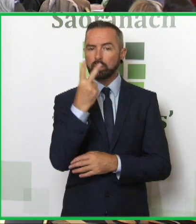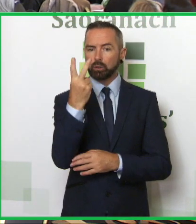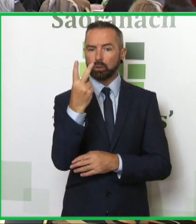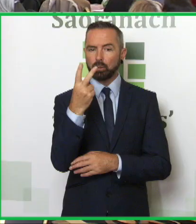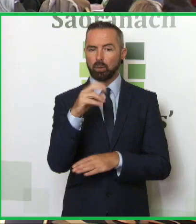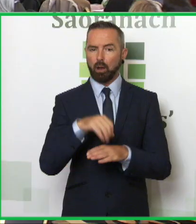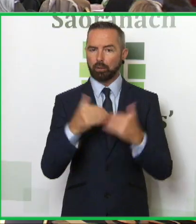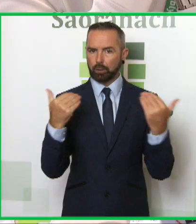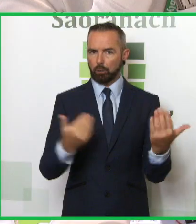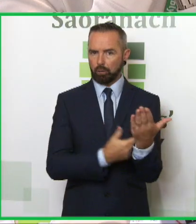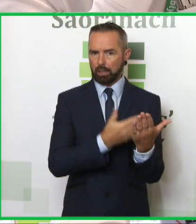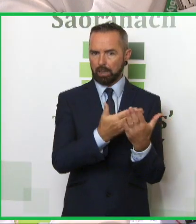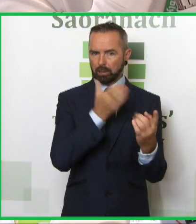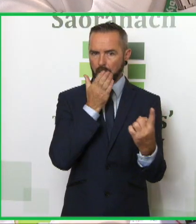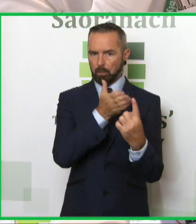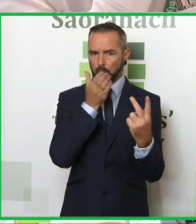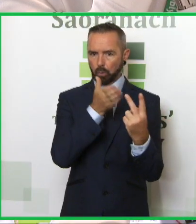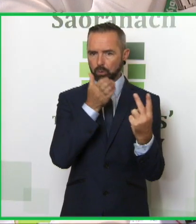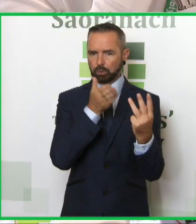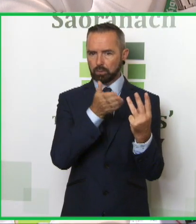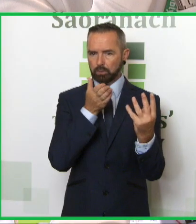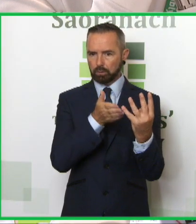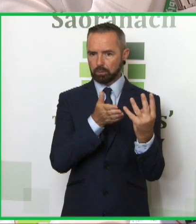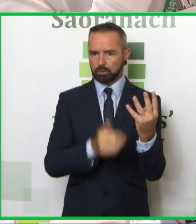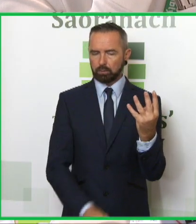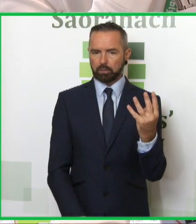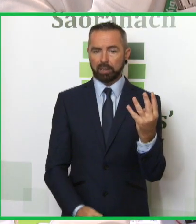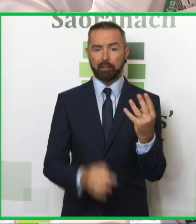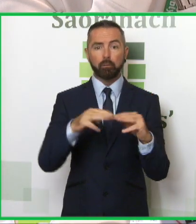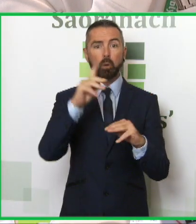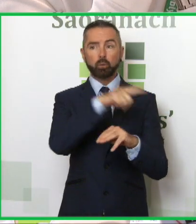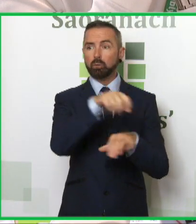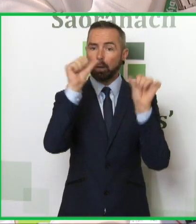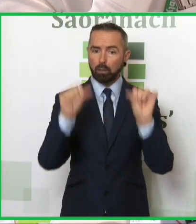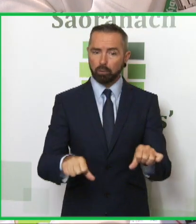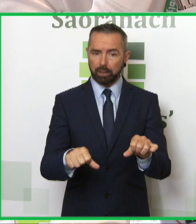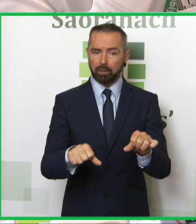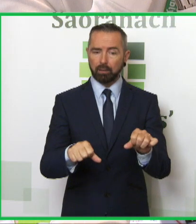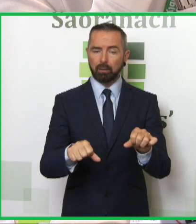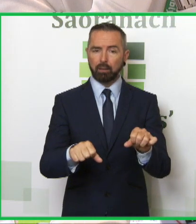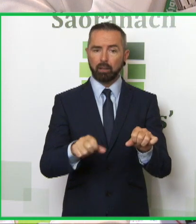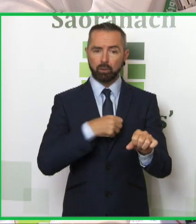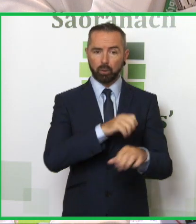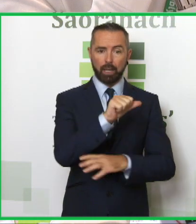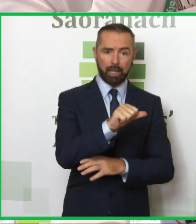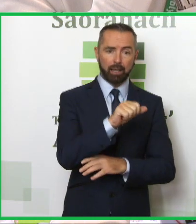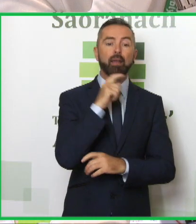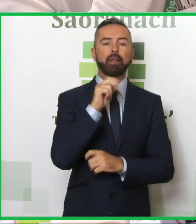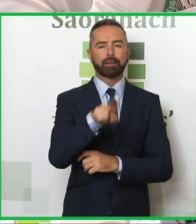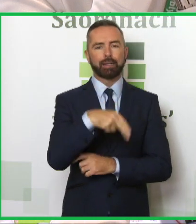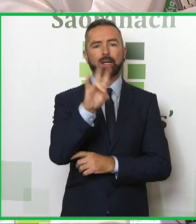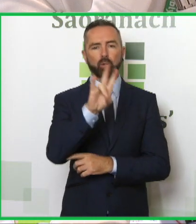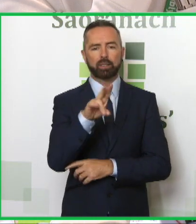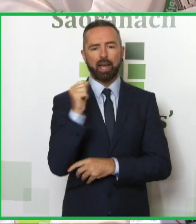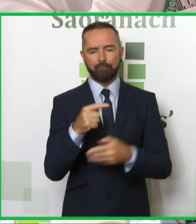current legislative approach. If there's an overall majority agree to that, these are the follow-on questions that you will have a chance to